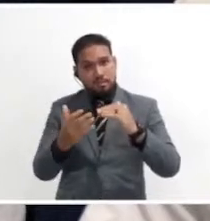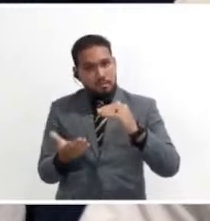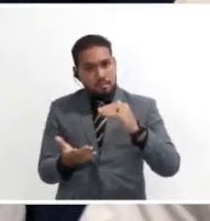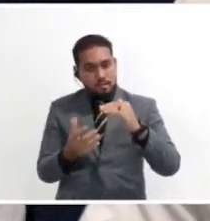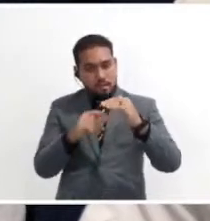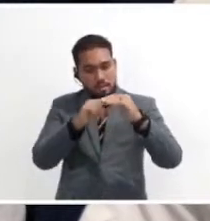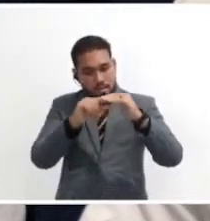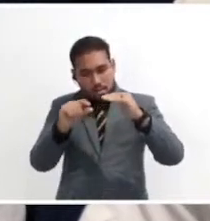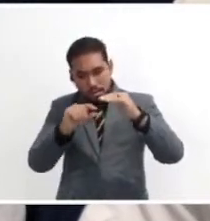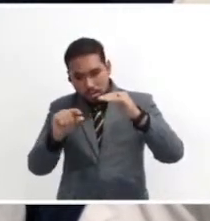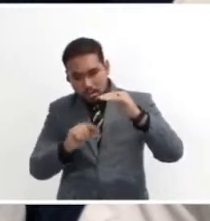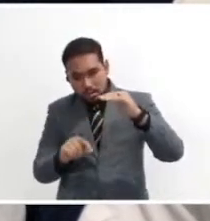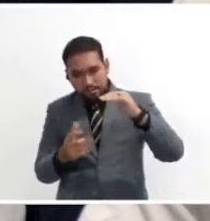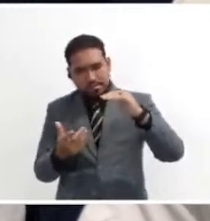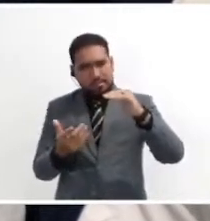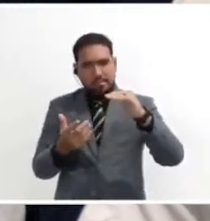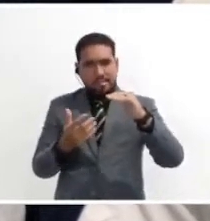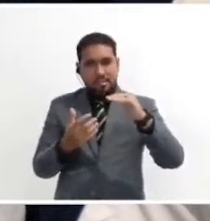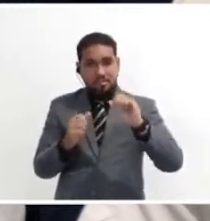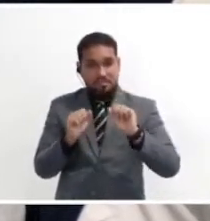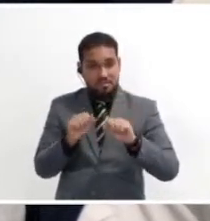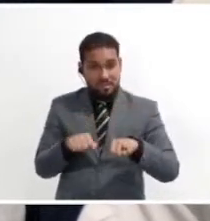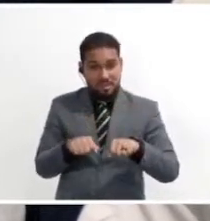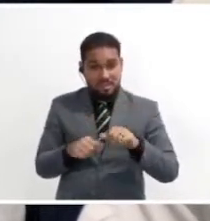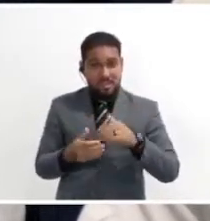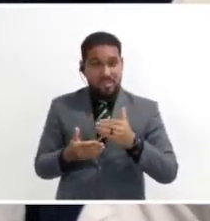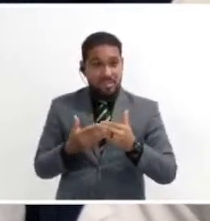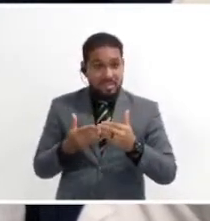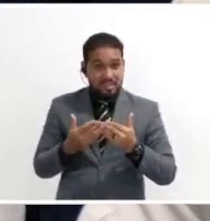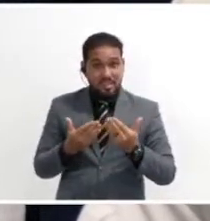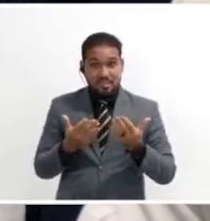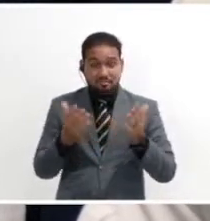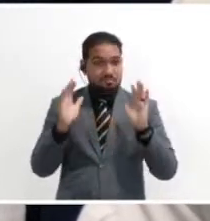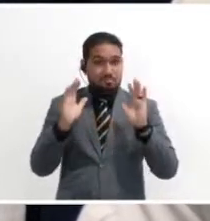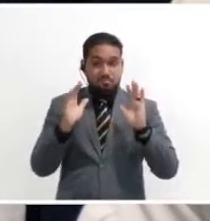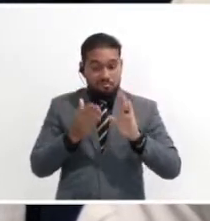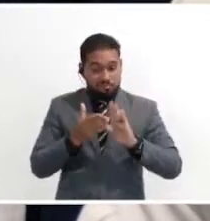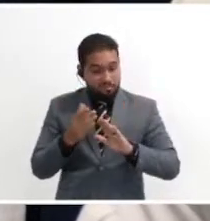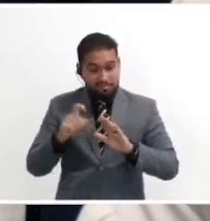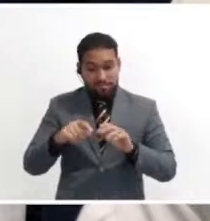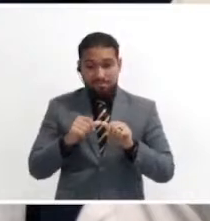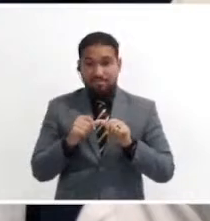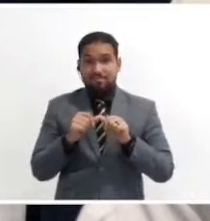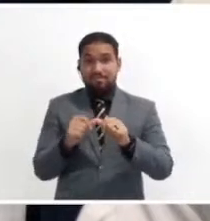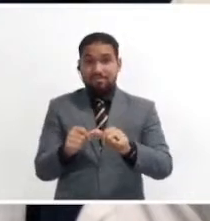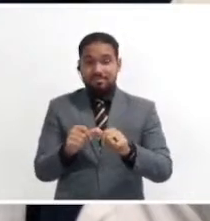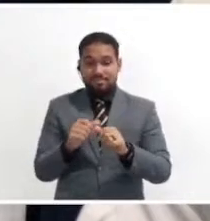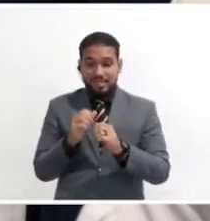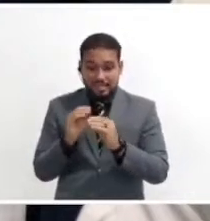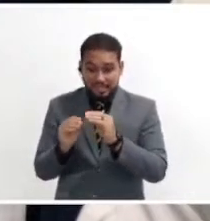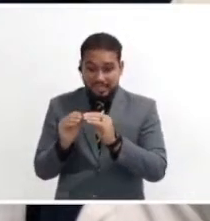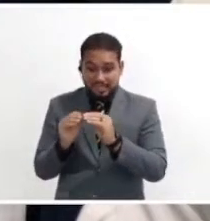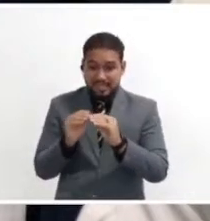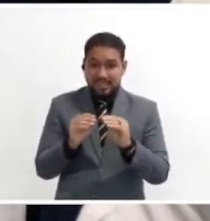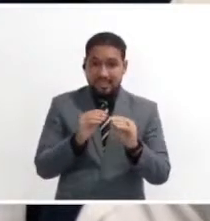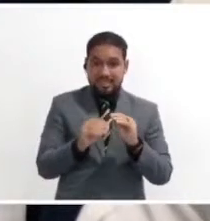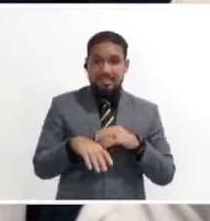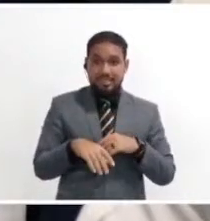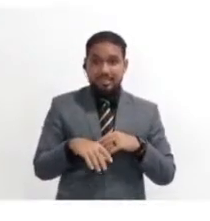attach, it actually flows over the wire bond without harming the wire bond or disturbing it.